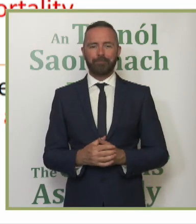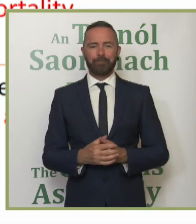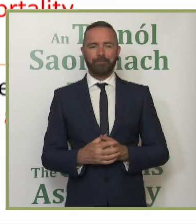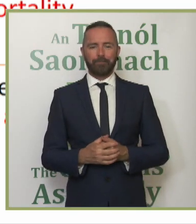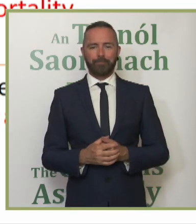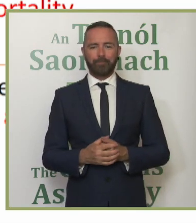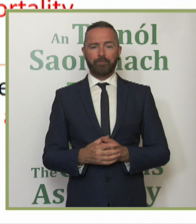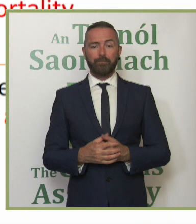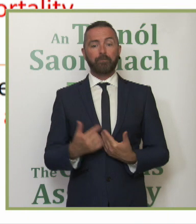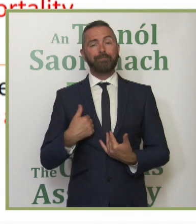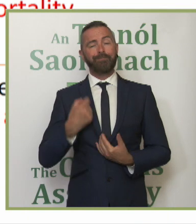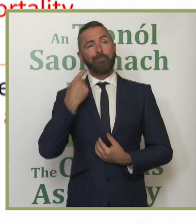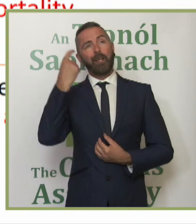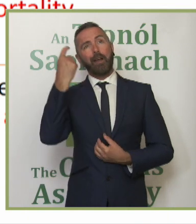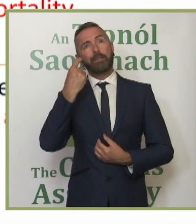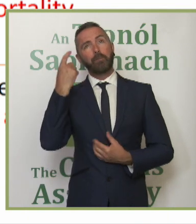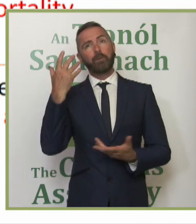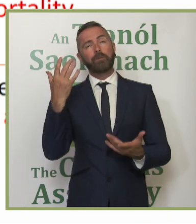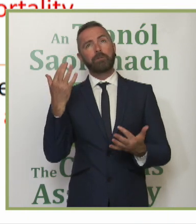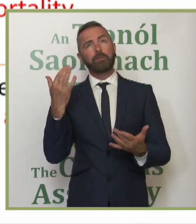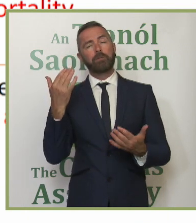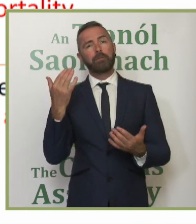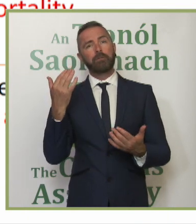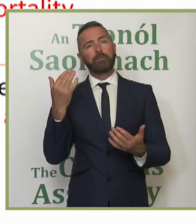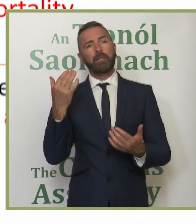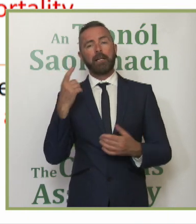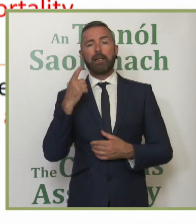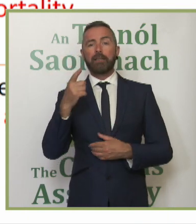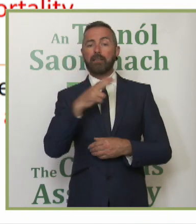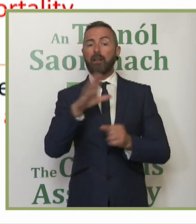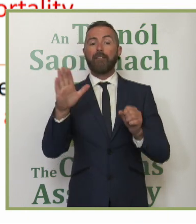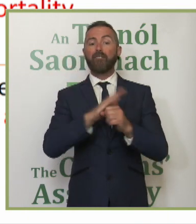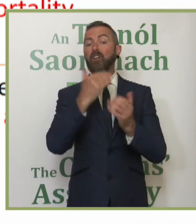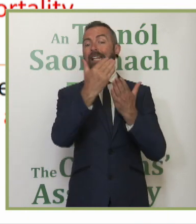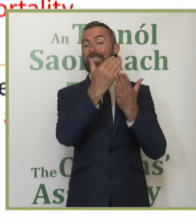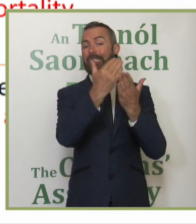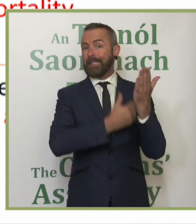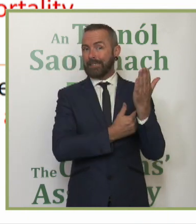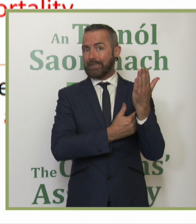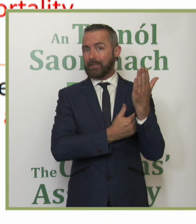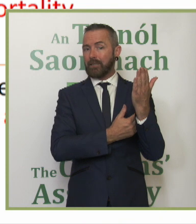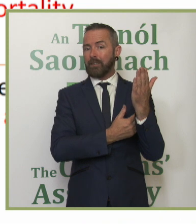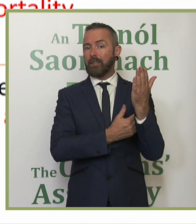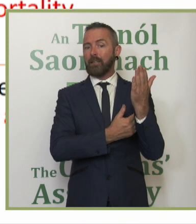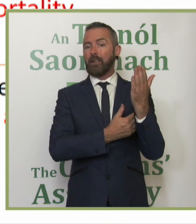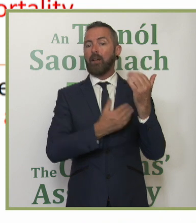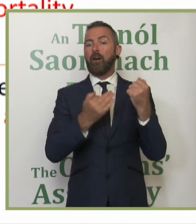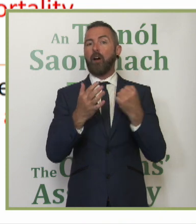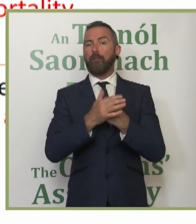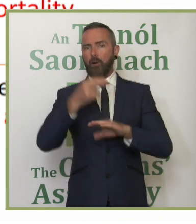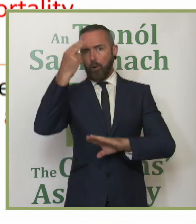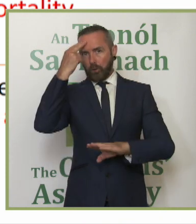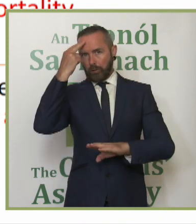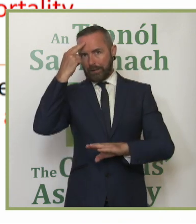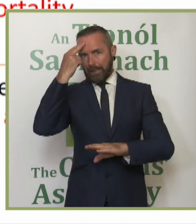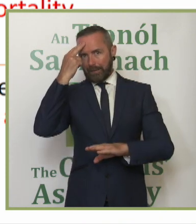So I suppose, and this is not a complete list, but it will give you an insight into understanding